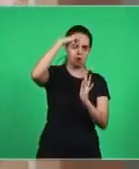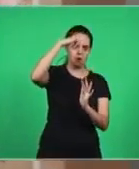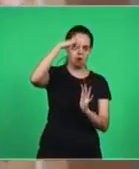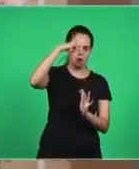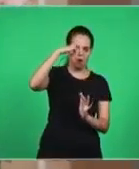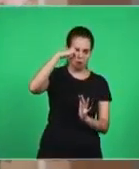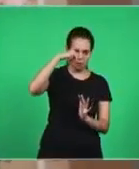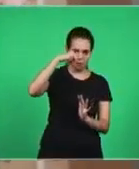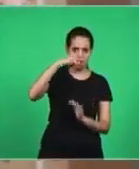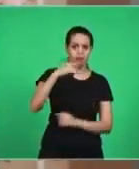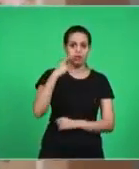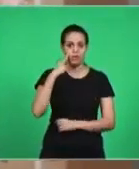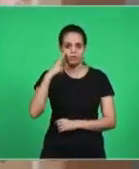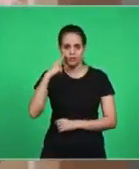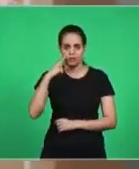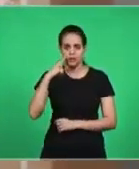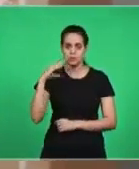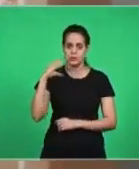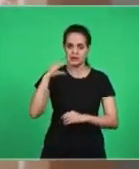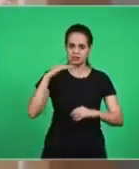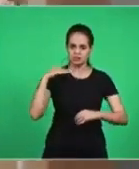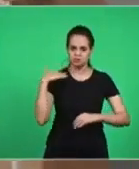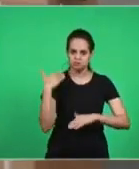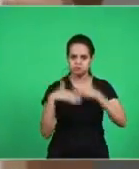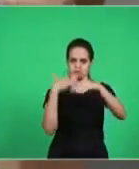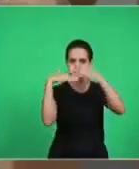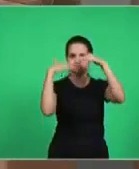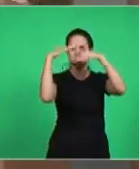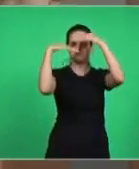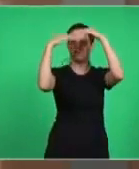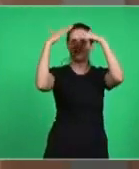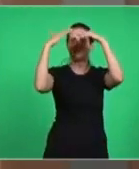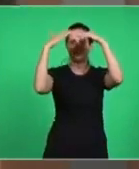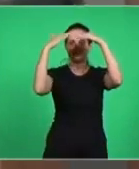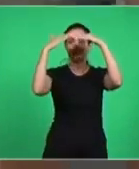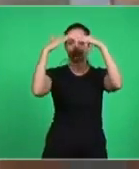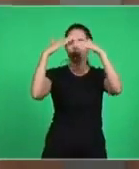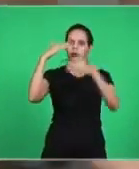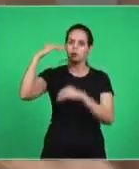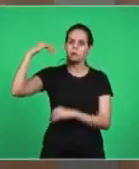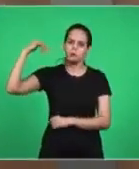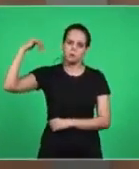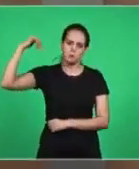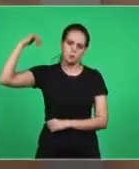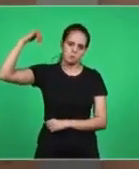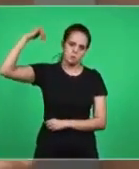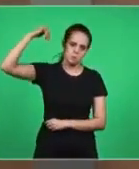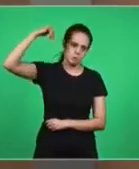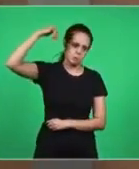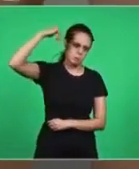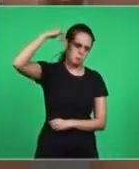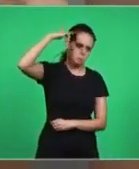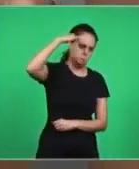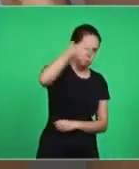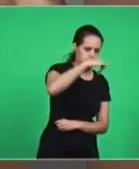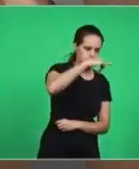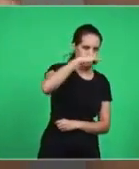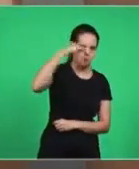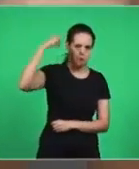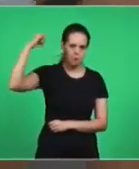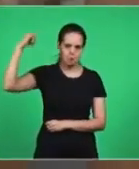of the science, the planes, with their speed, and science. Because today, in a